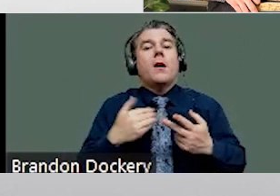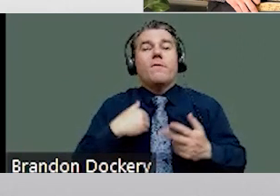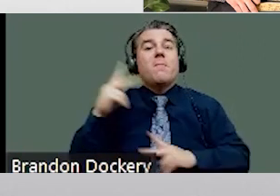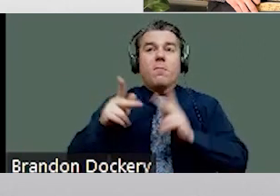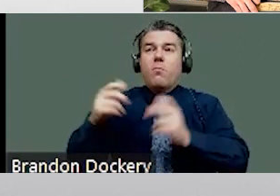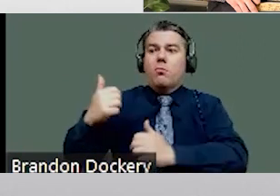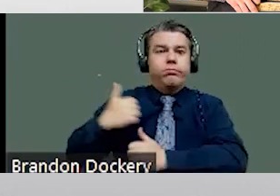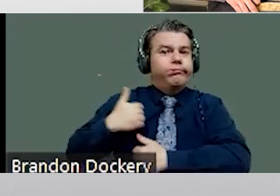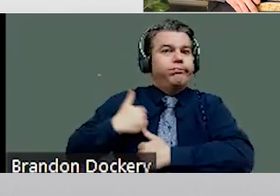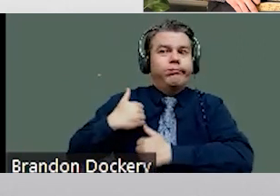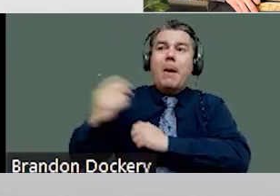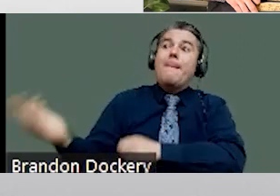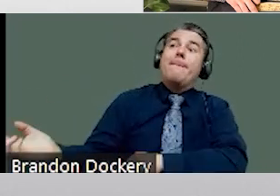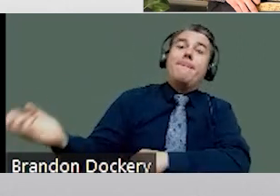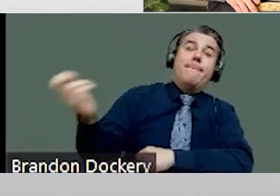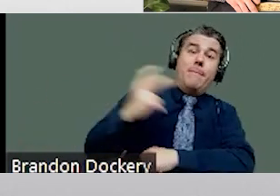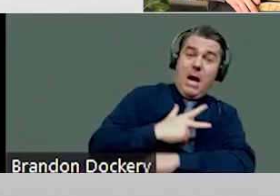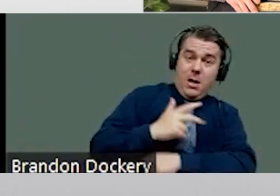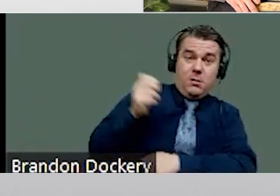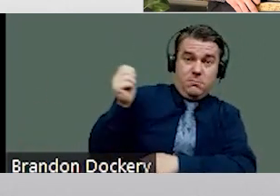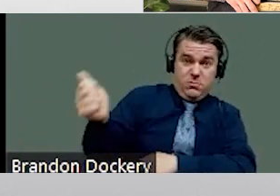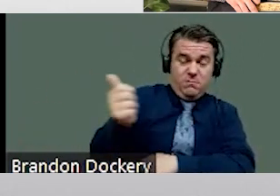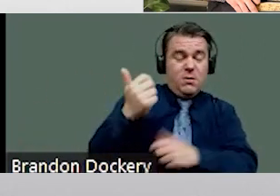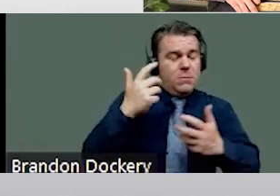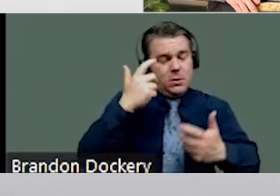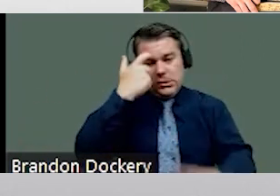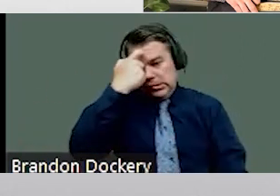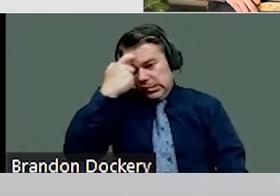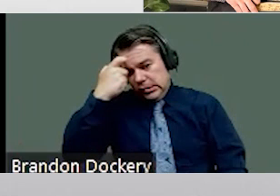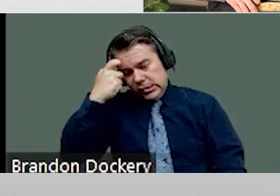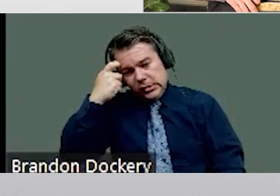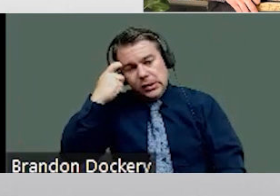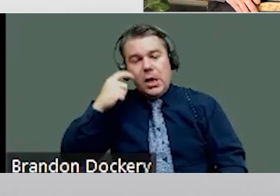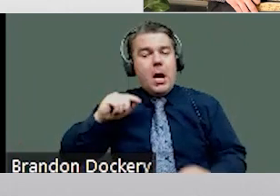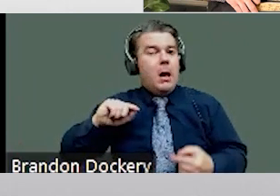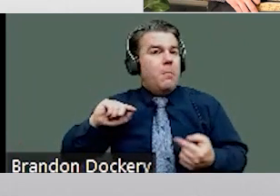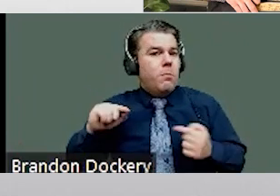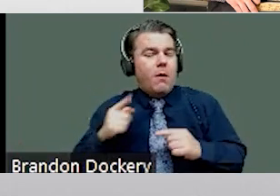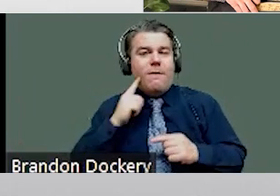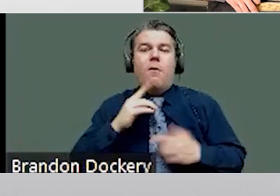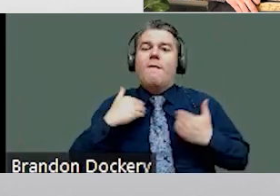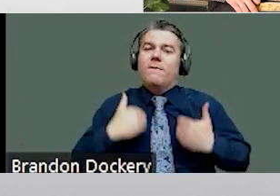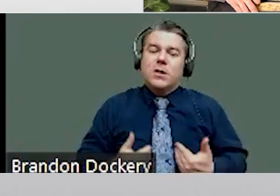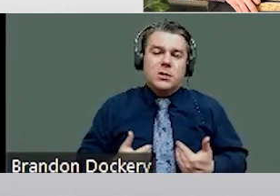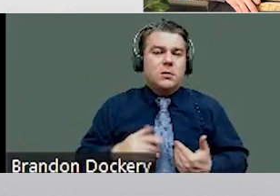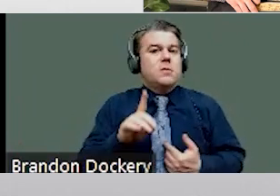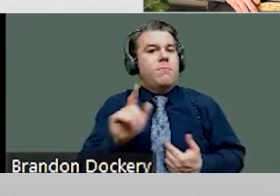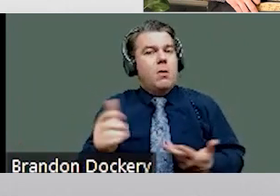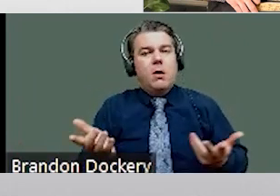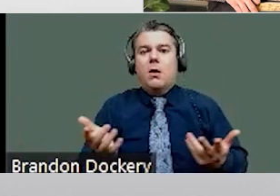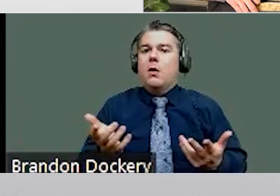people returning who had largely been impacted through physical disabilities in